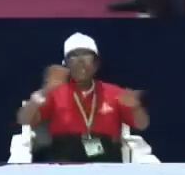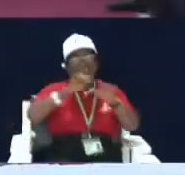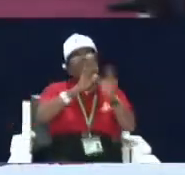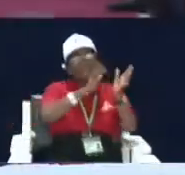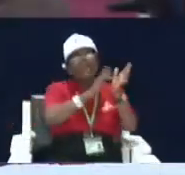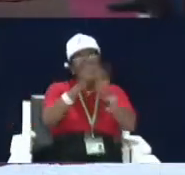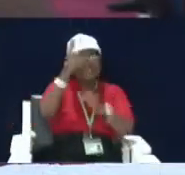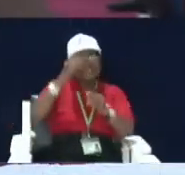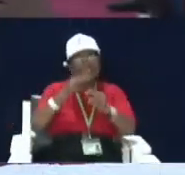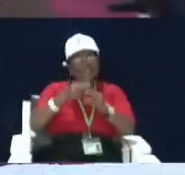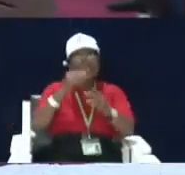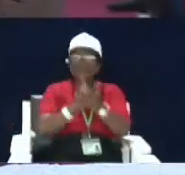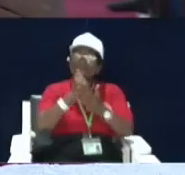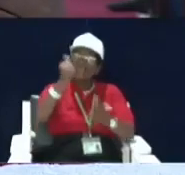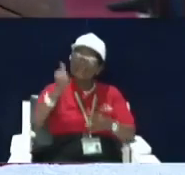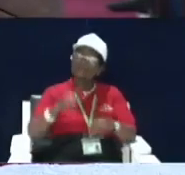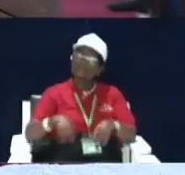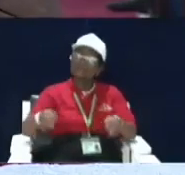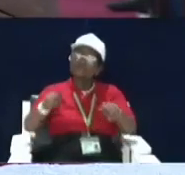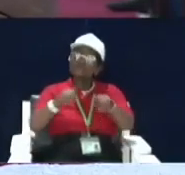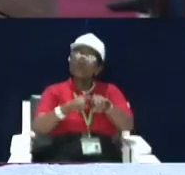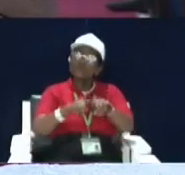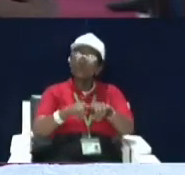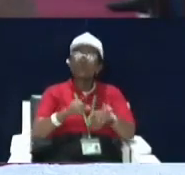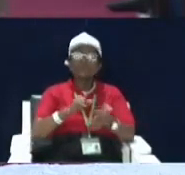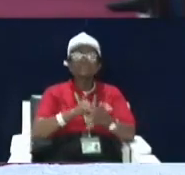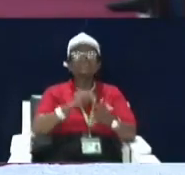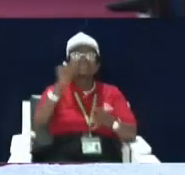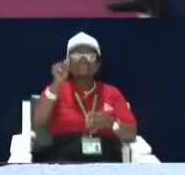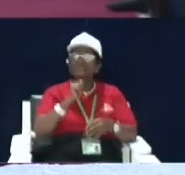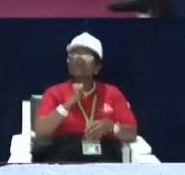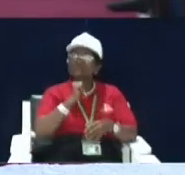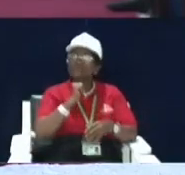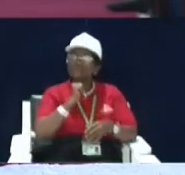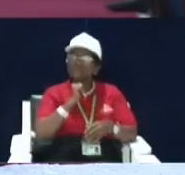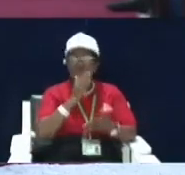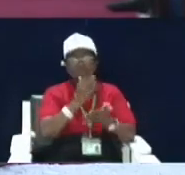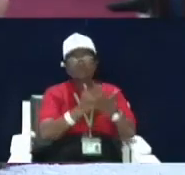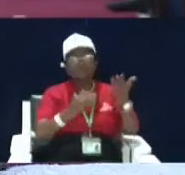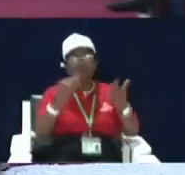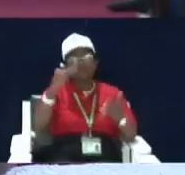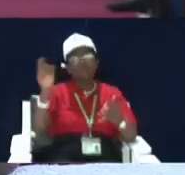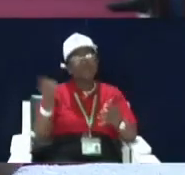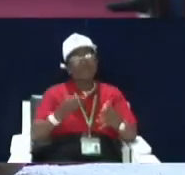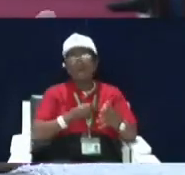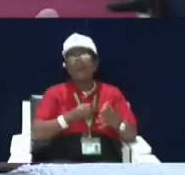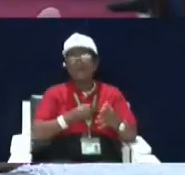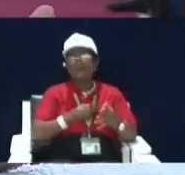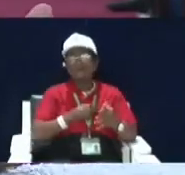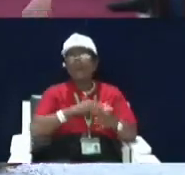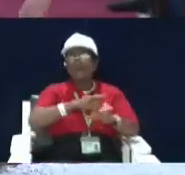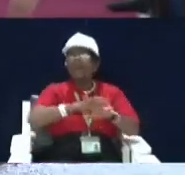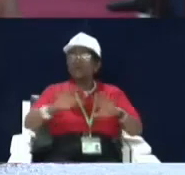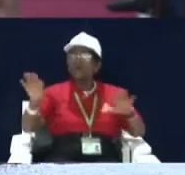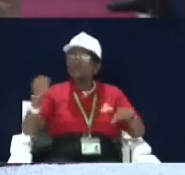So it's not, see, some of us do not fully understand.